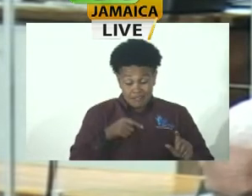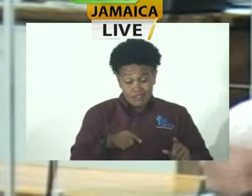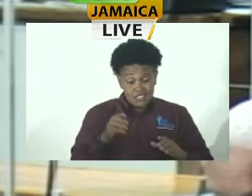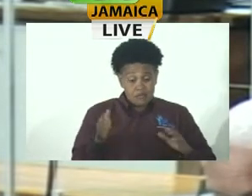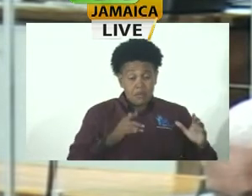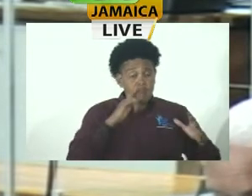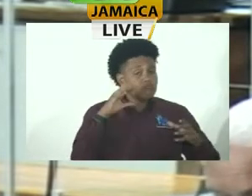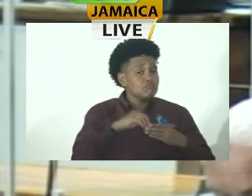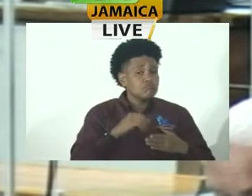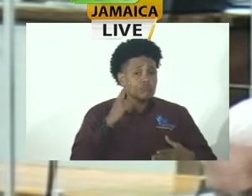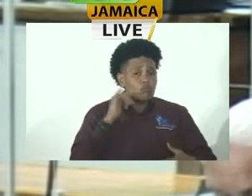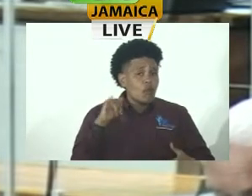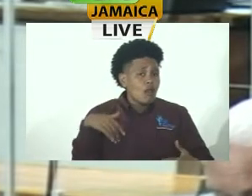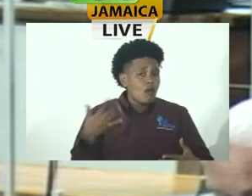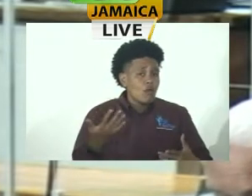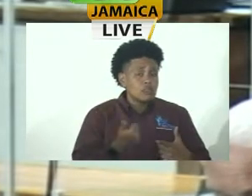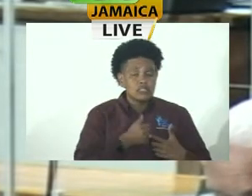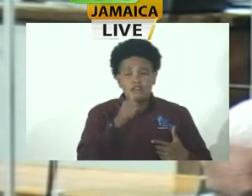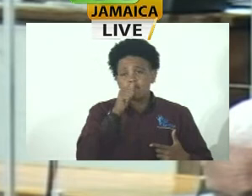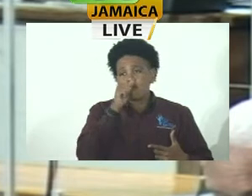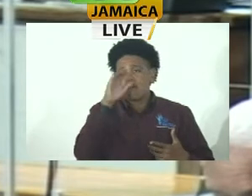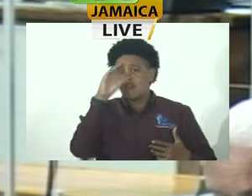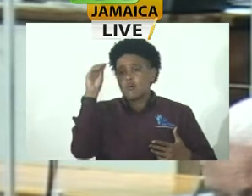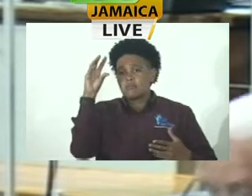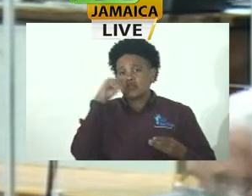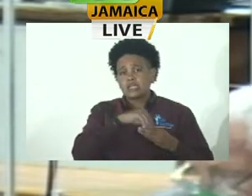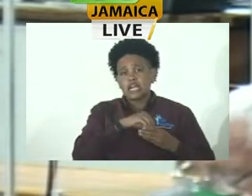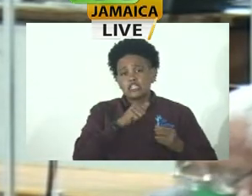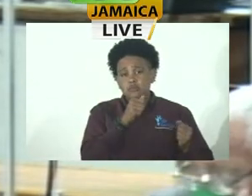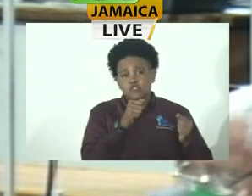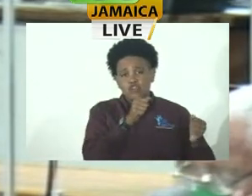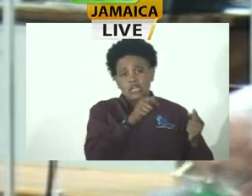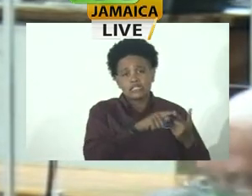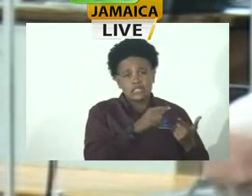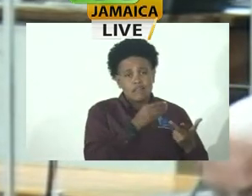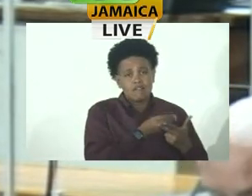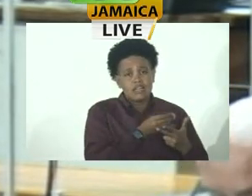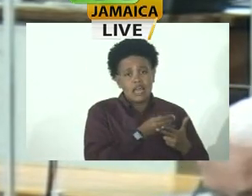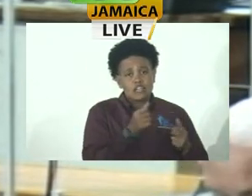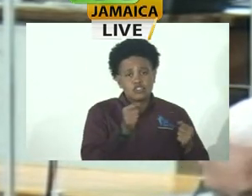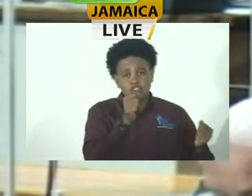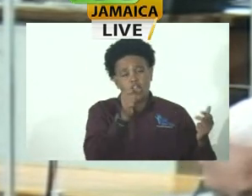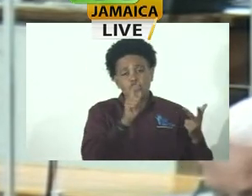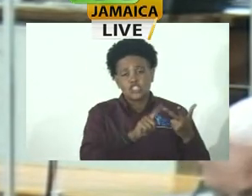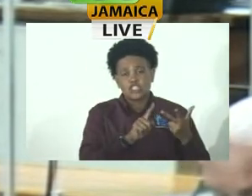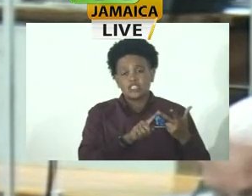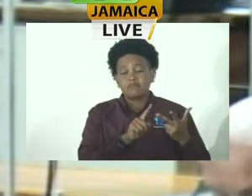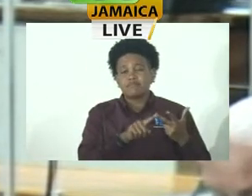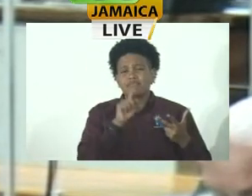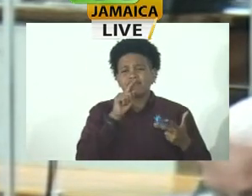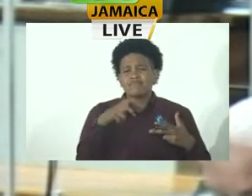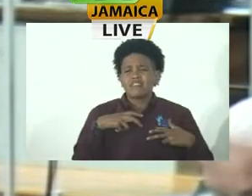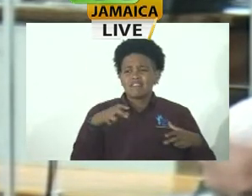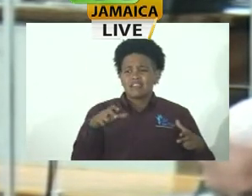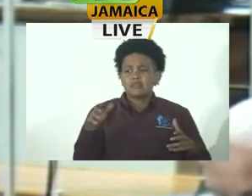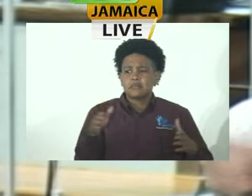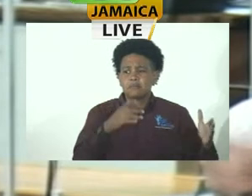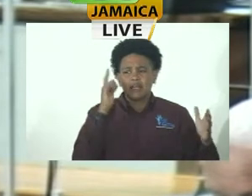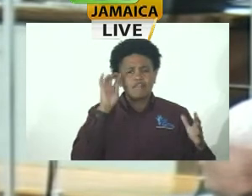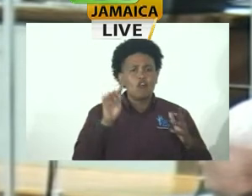will include a private sector engagement strategy a finance strategy and an investment plan for